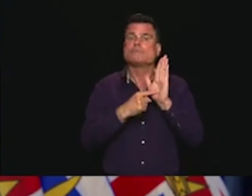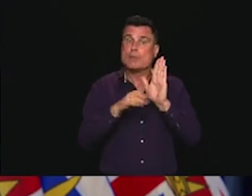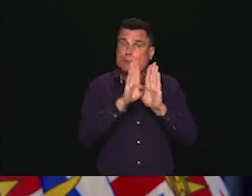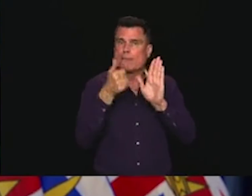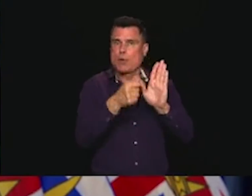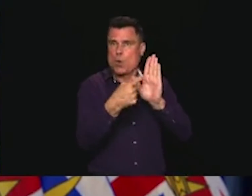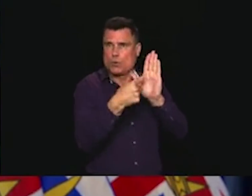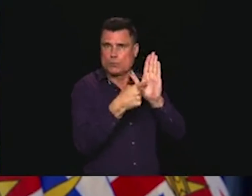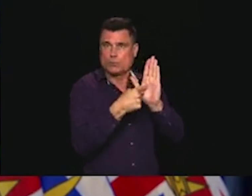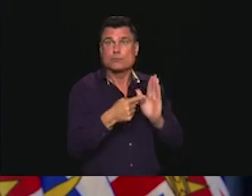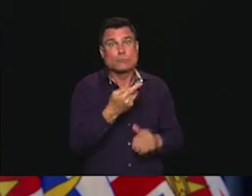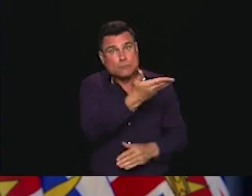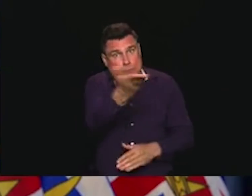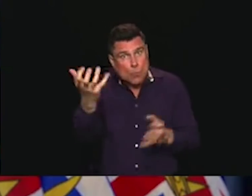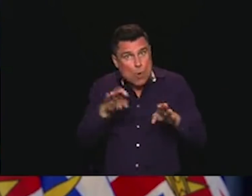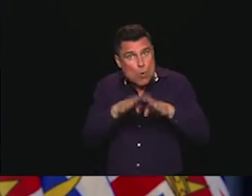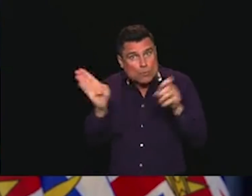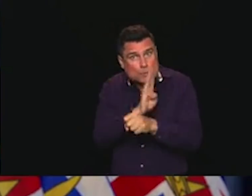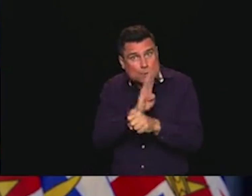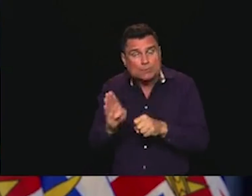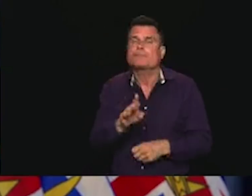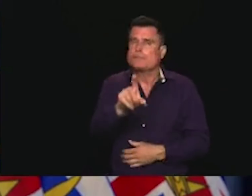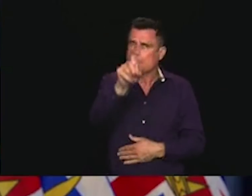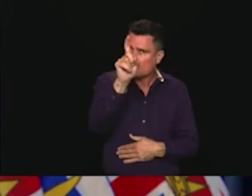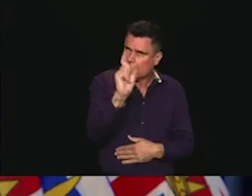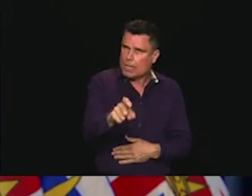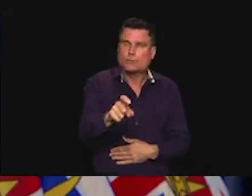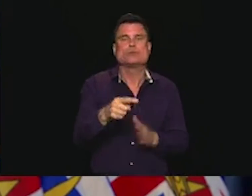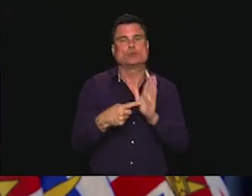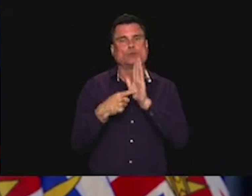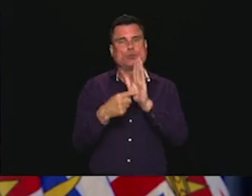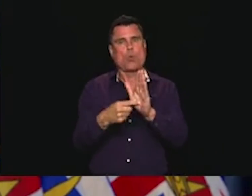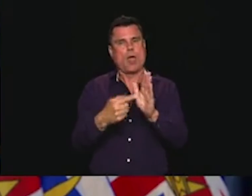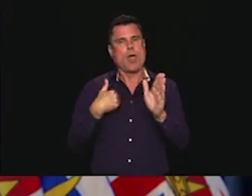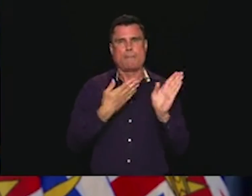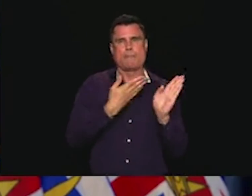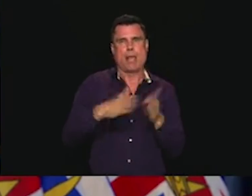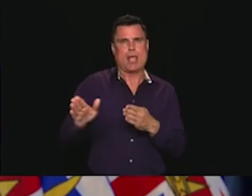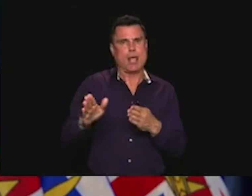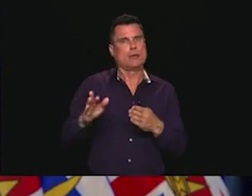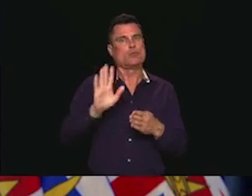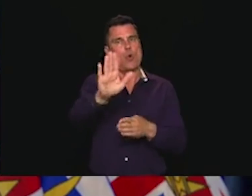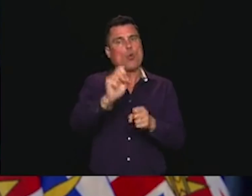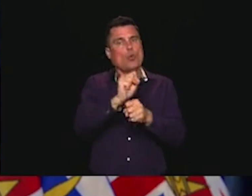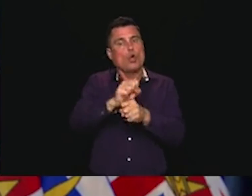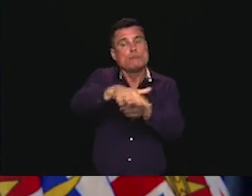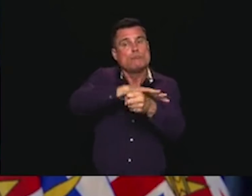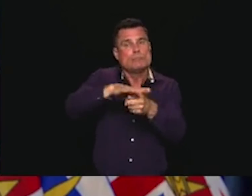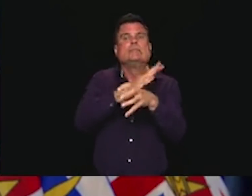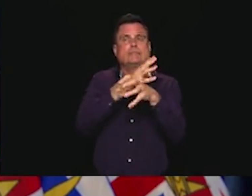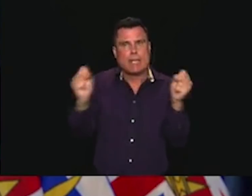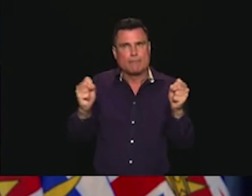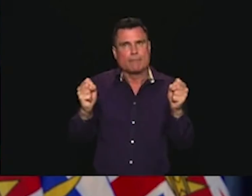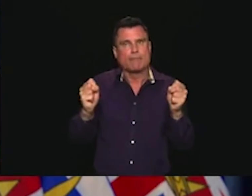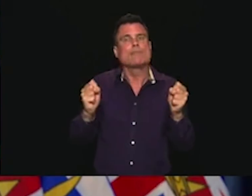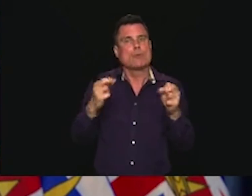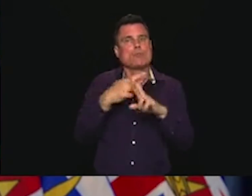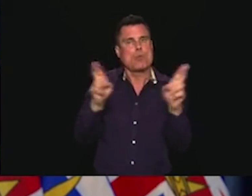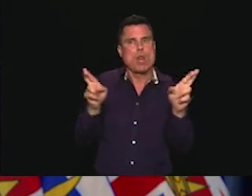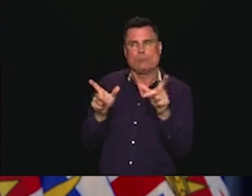being thoughtful and cautious is how we need to proceed in the coming weeks. The approach will give you, your employees,